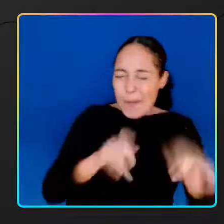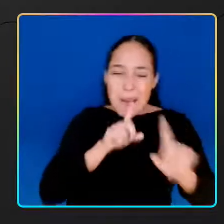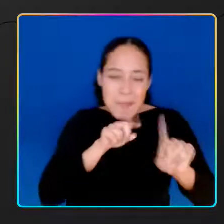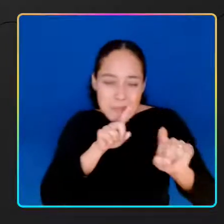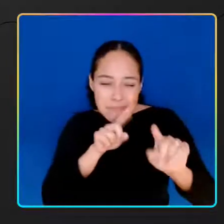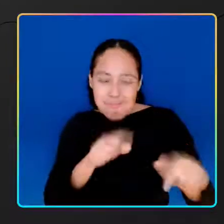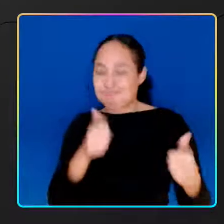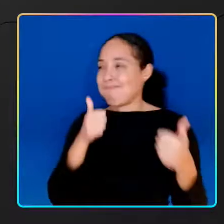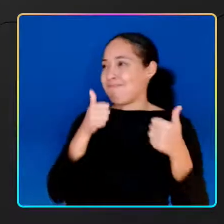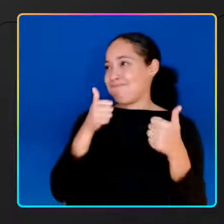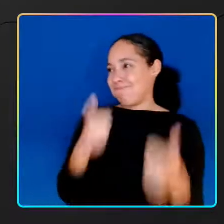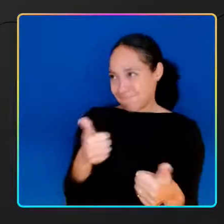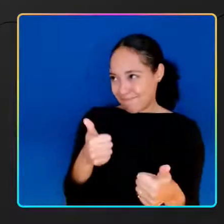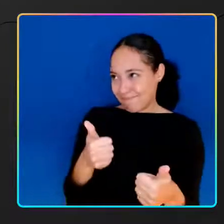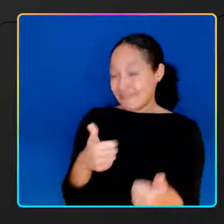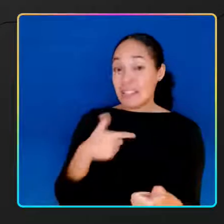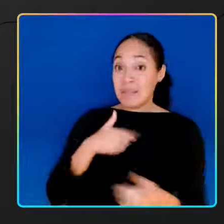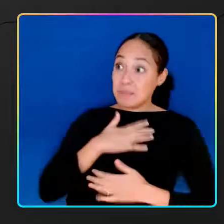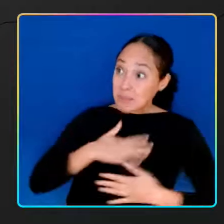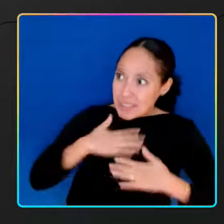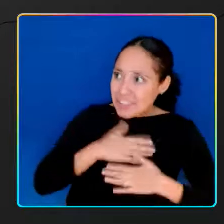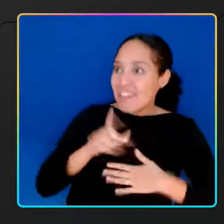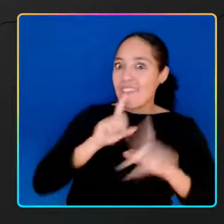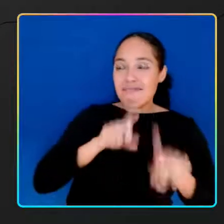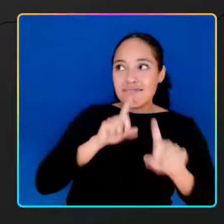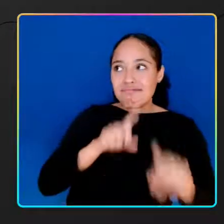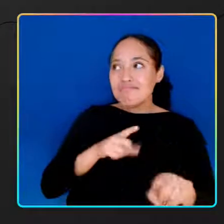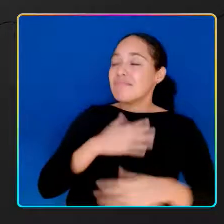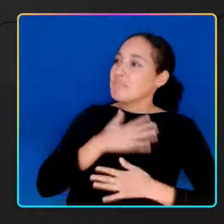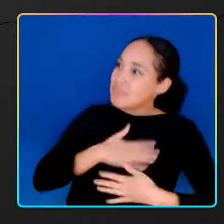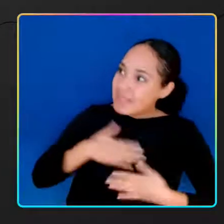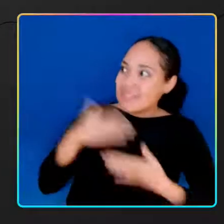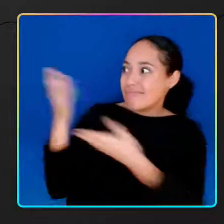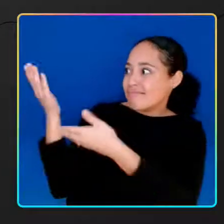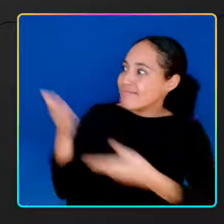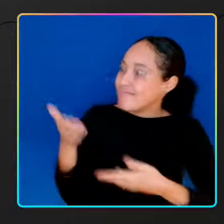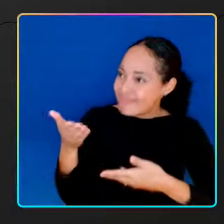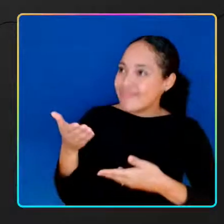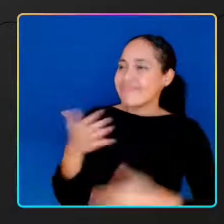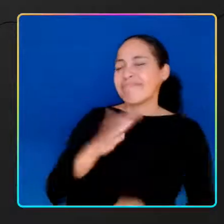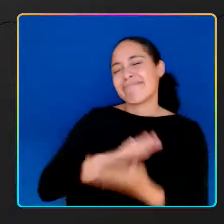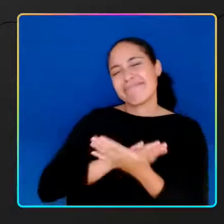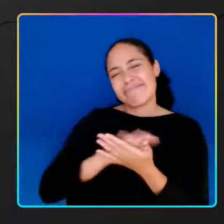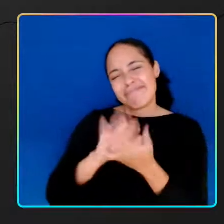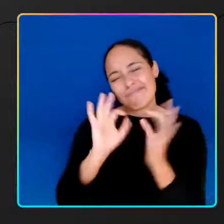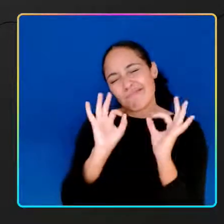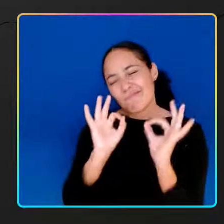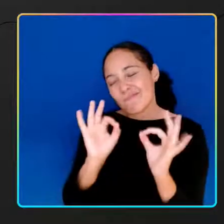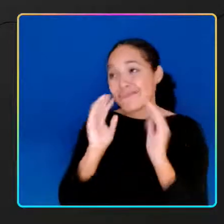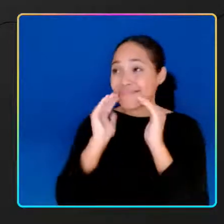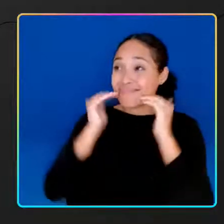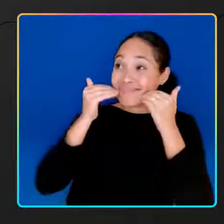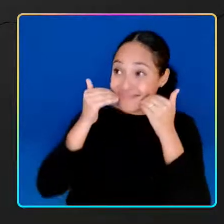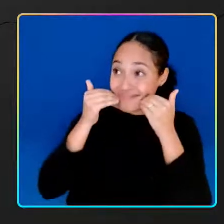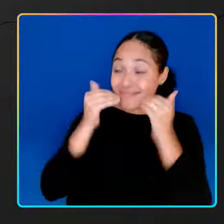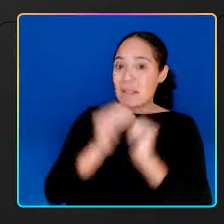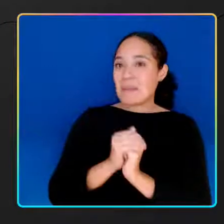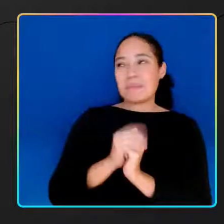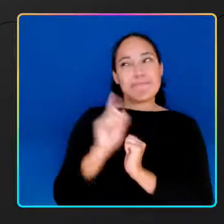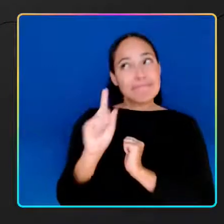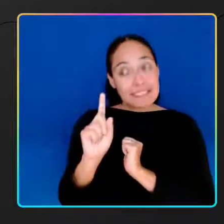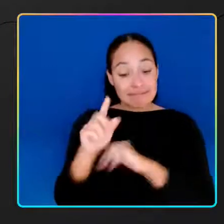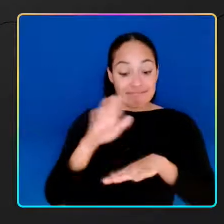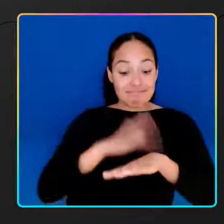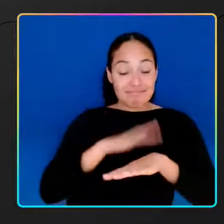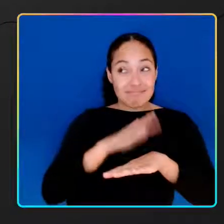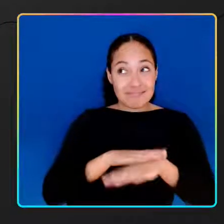insightful answers. It's been really, really great to speak with you, but as always, we are coming up to the time where we